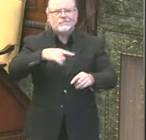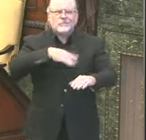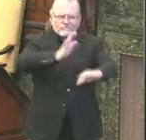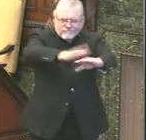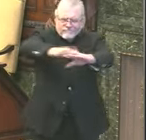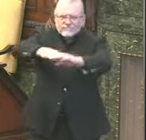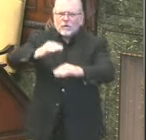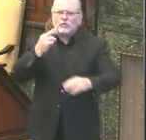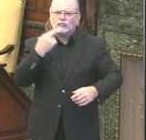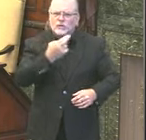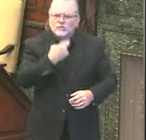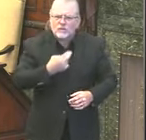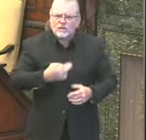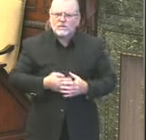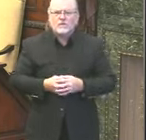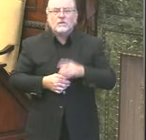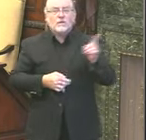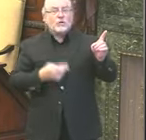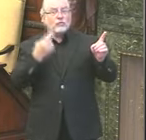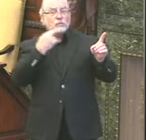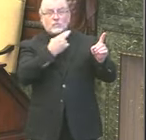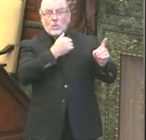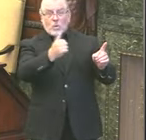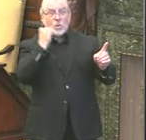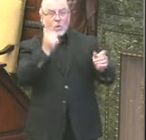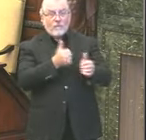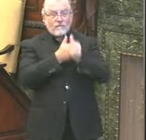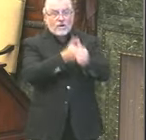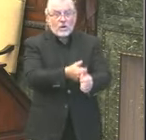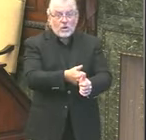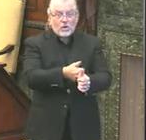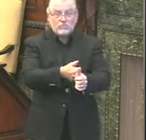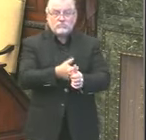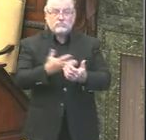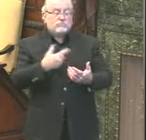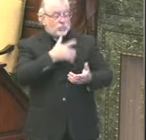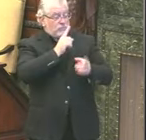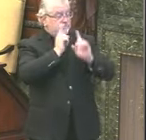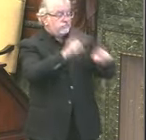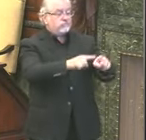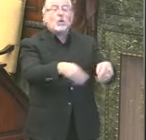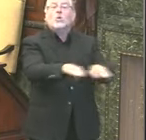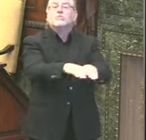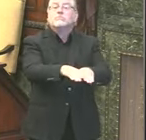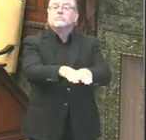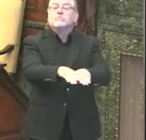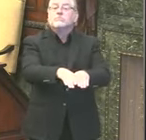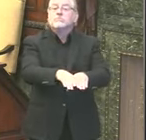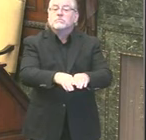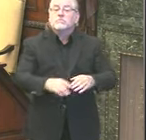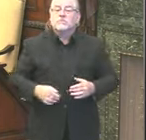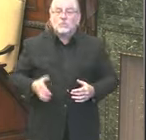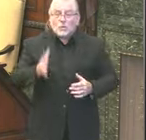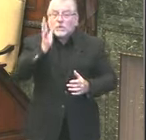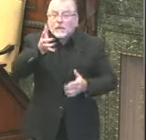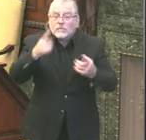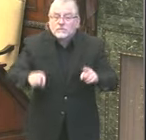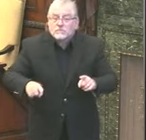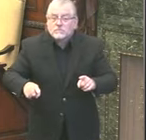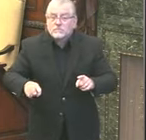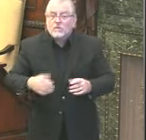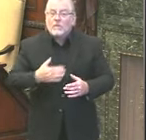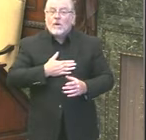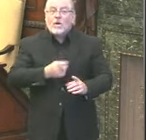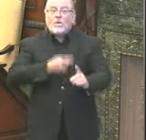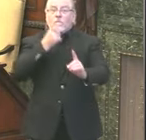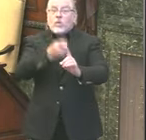the rules, we will cease the operations of those restaurants. But everyone needs to help in this. So my message to residents now is